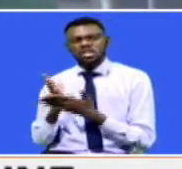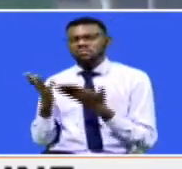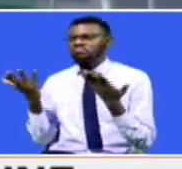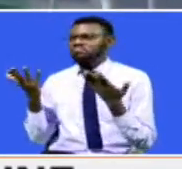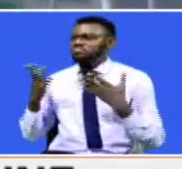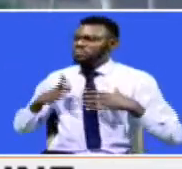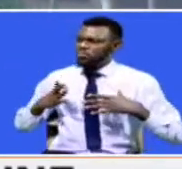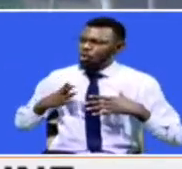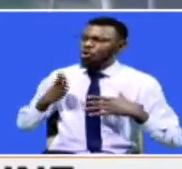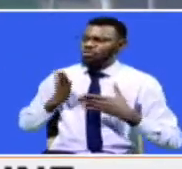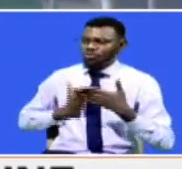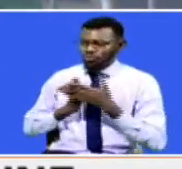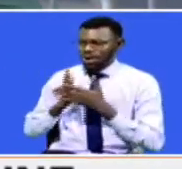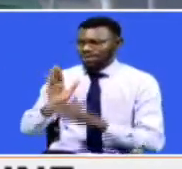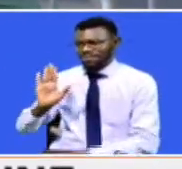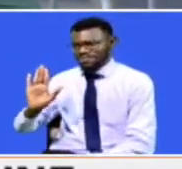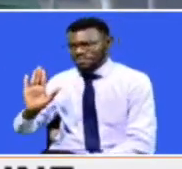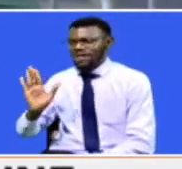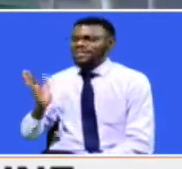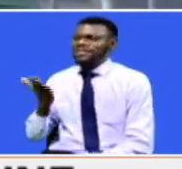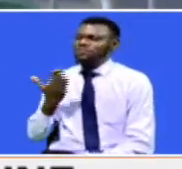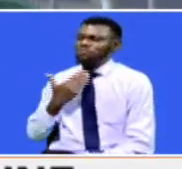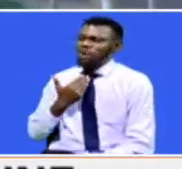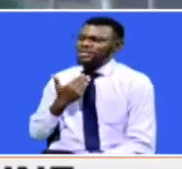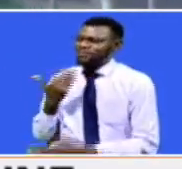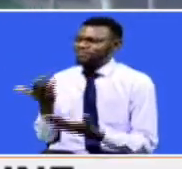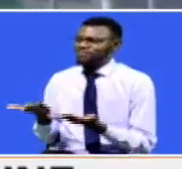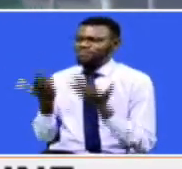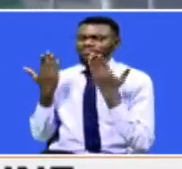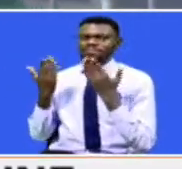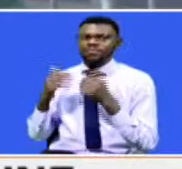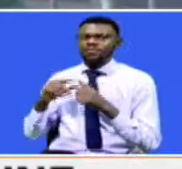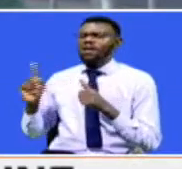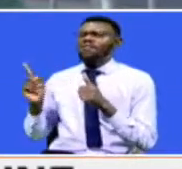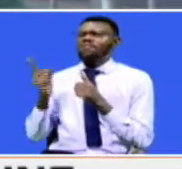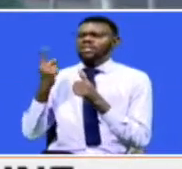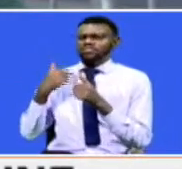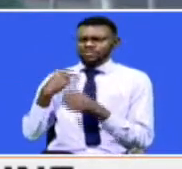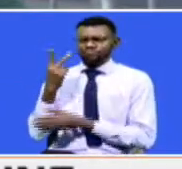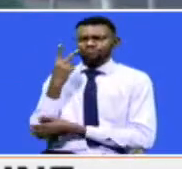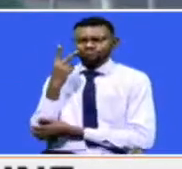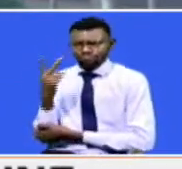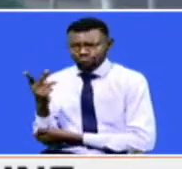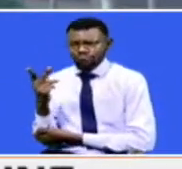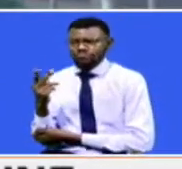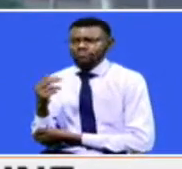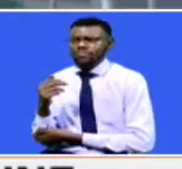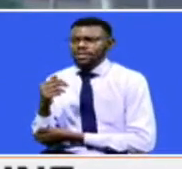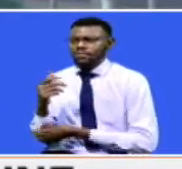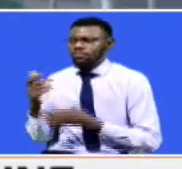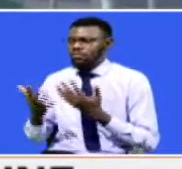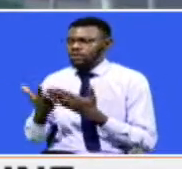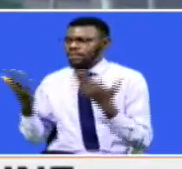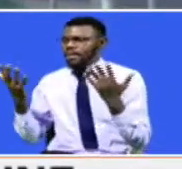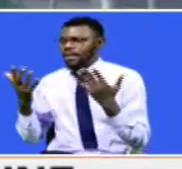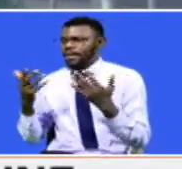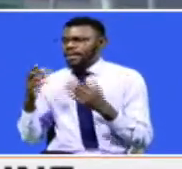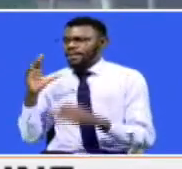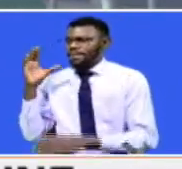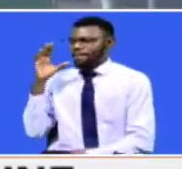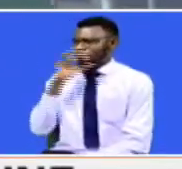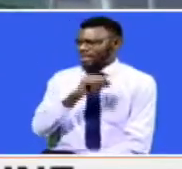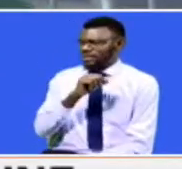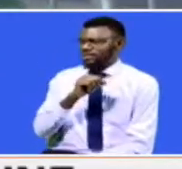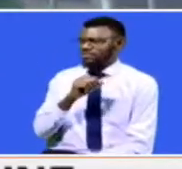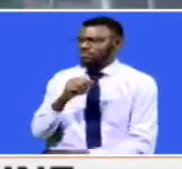out for their rights. But I'll tell you this. The first thing, I was looking at what it is that you're sharing, but there's something that we didn't capture: